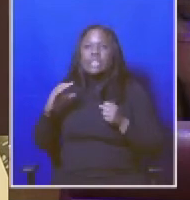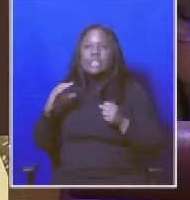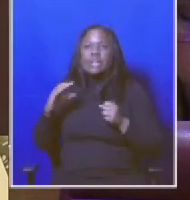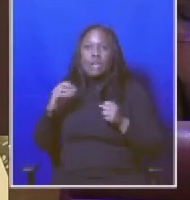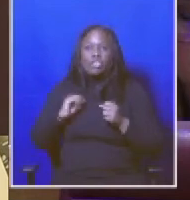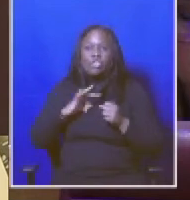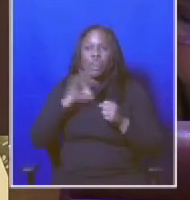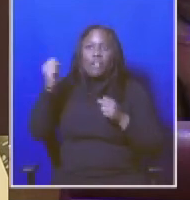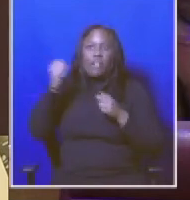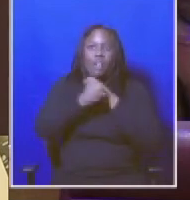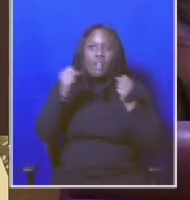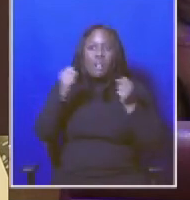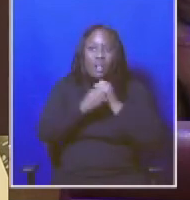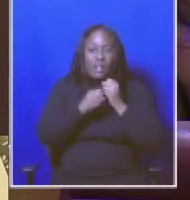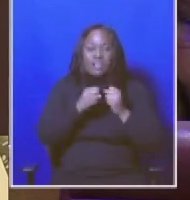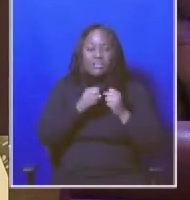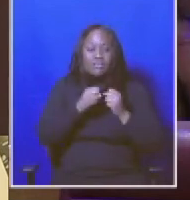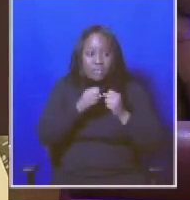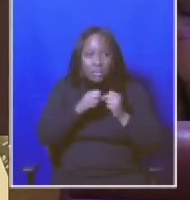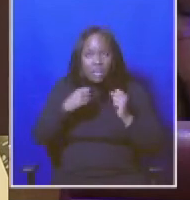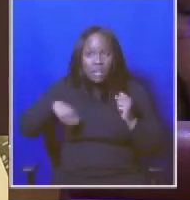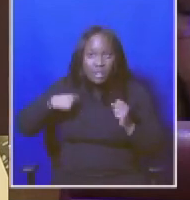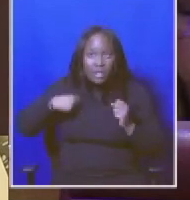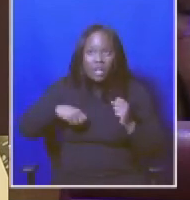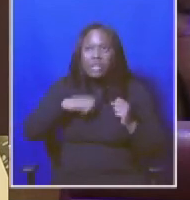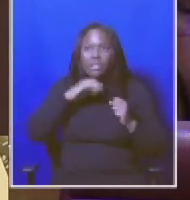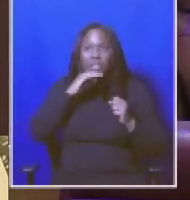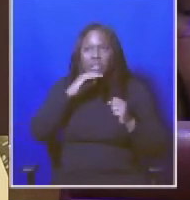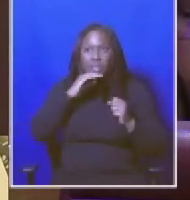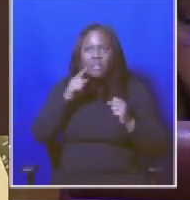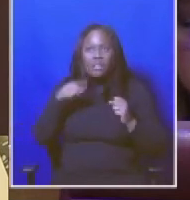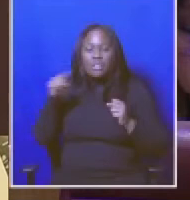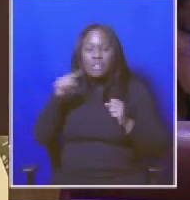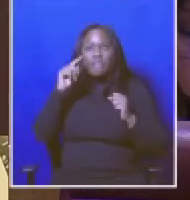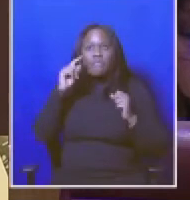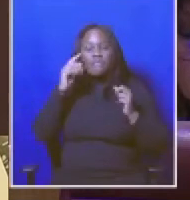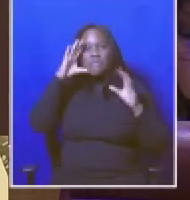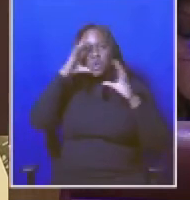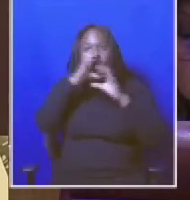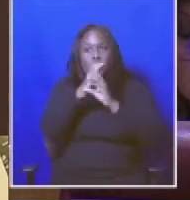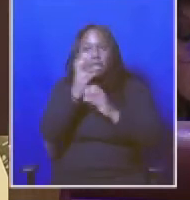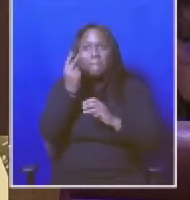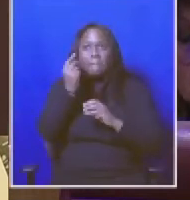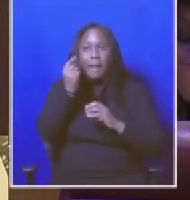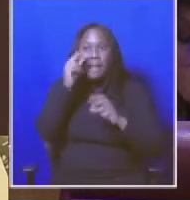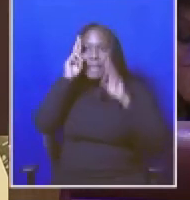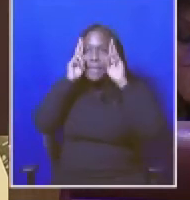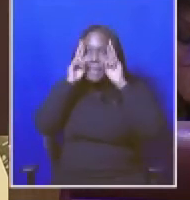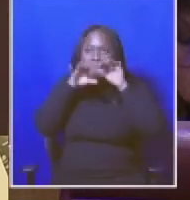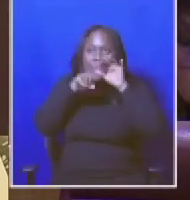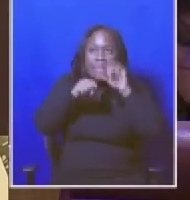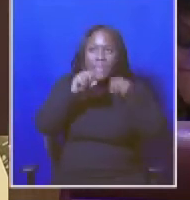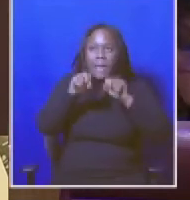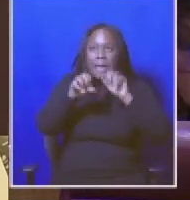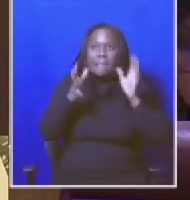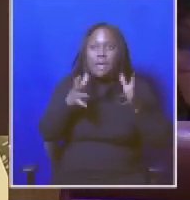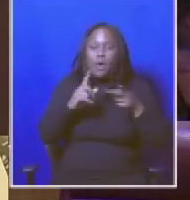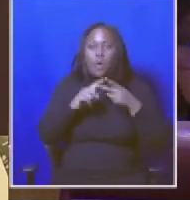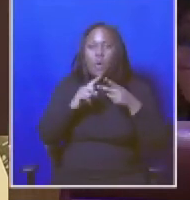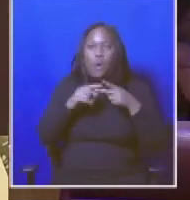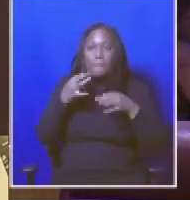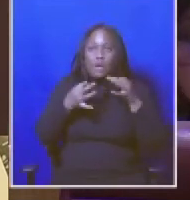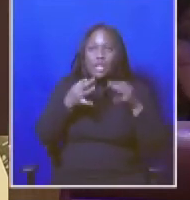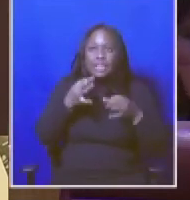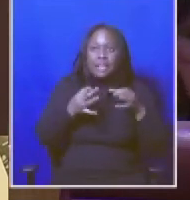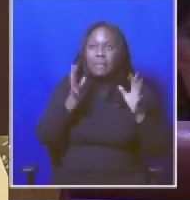of municipalities because of office bearers that are handpicked based on their political loyalty instead of their